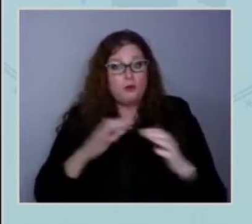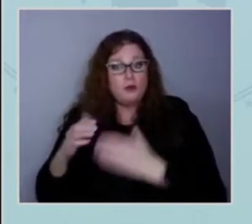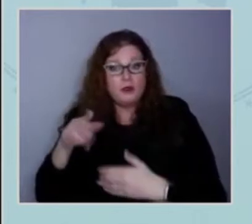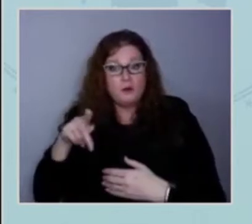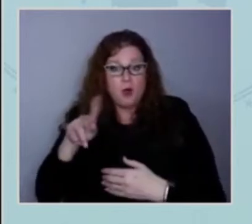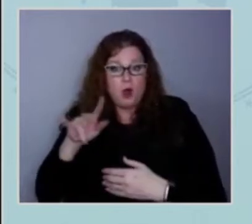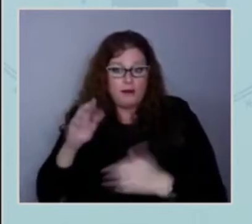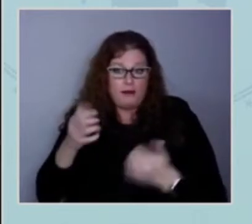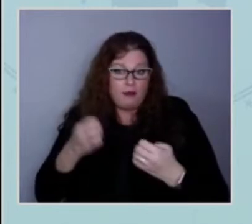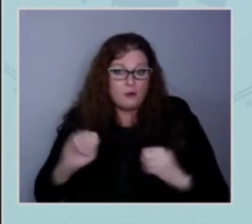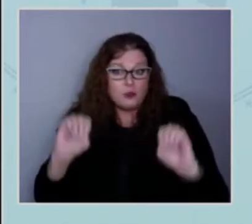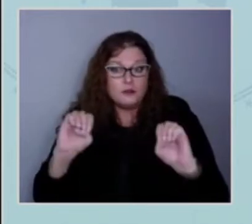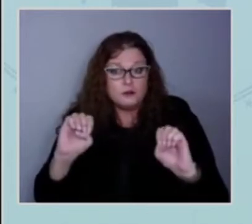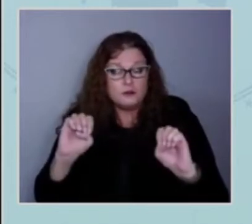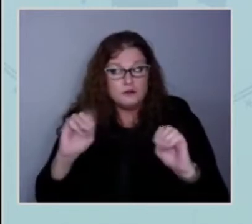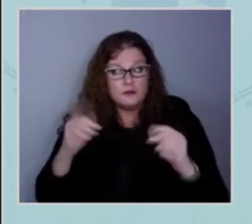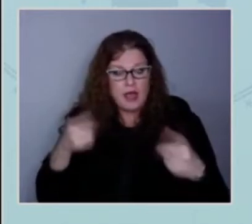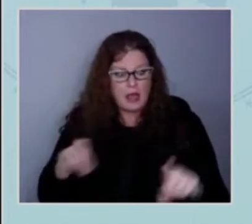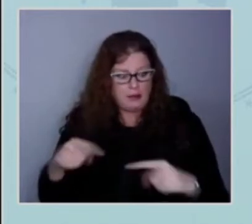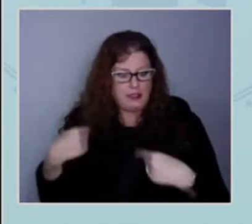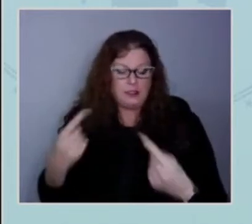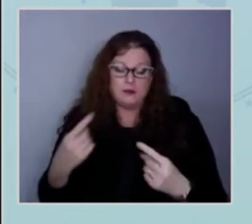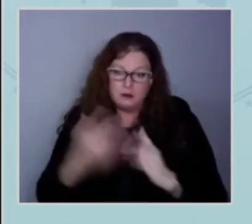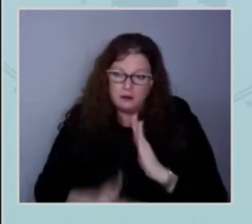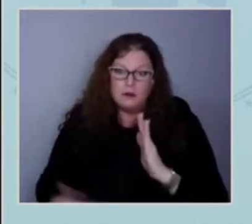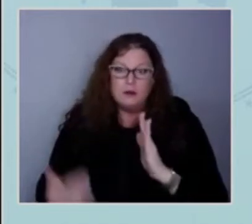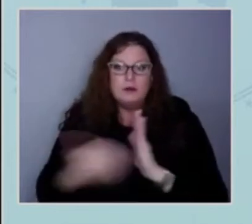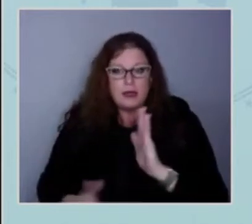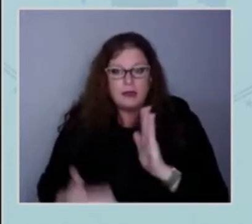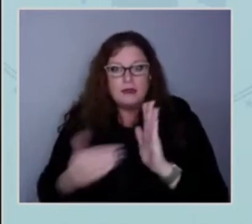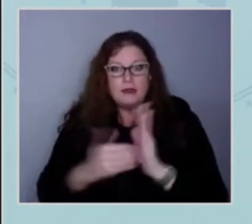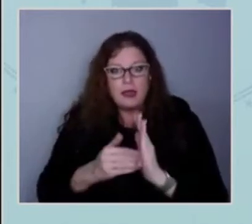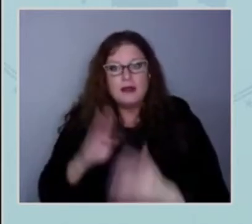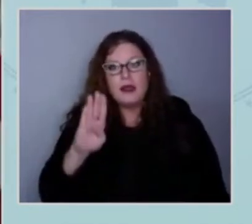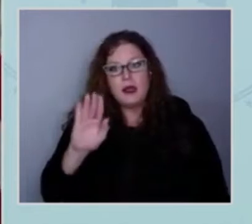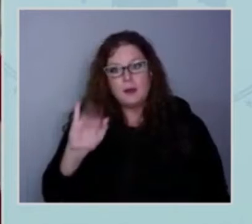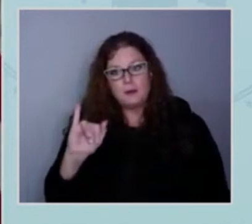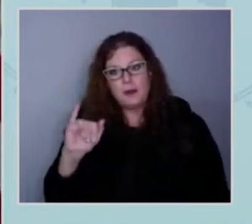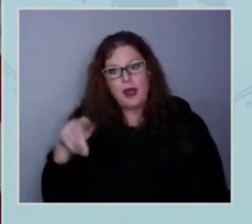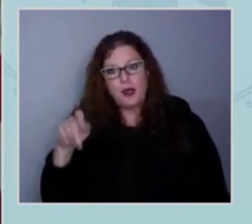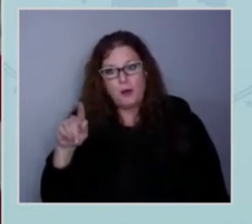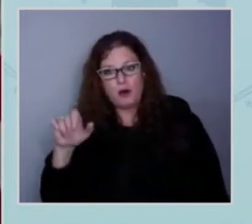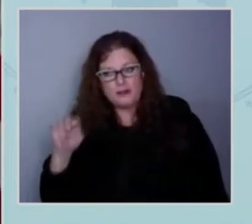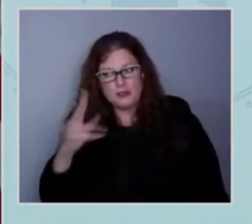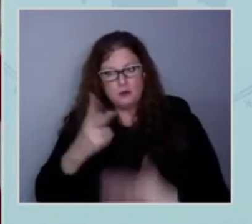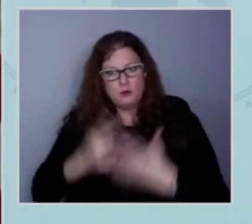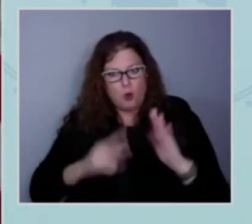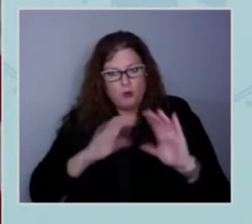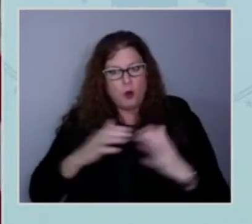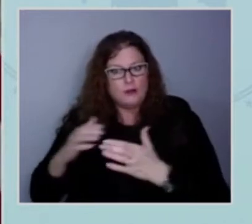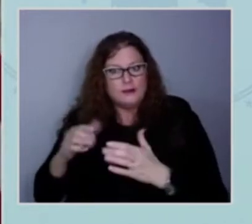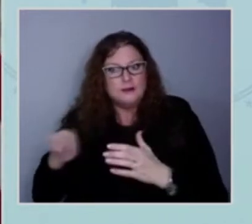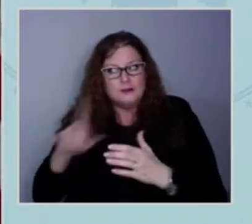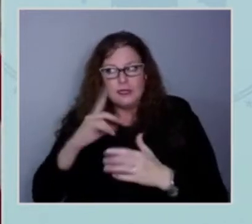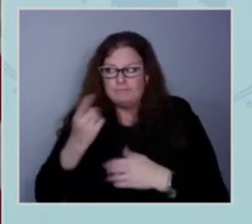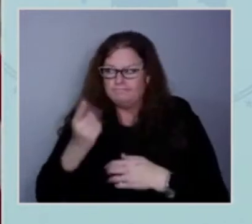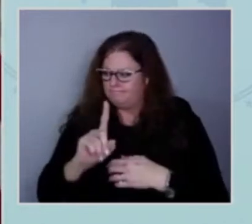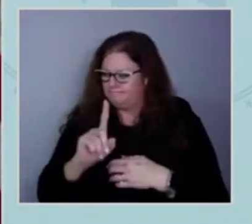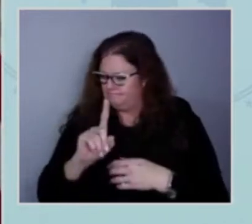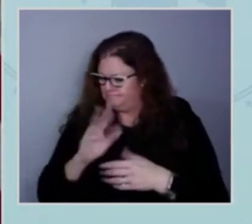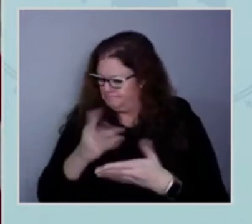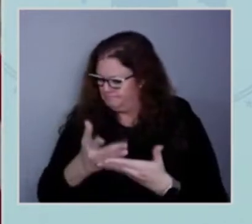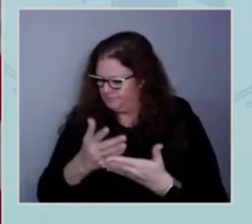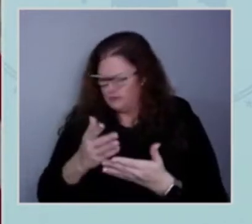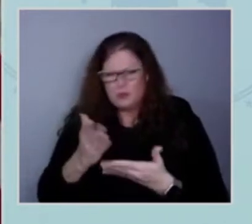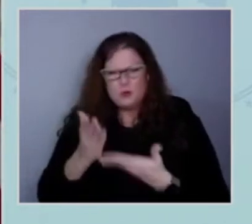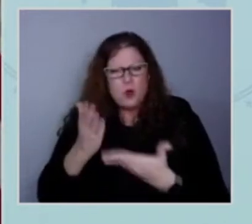devil. There was a bipartisan effort. It's been happening now time and again, a bipartisan